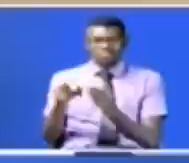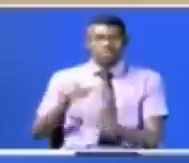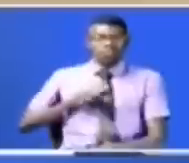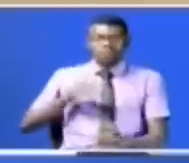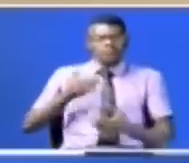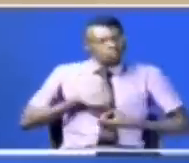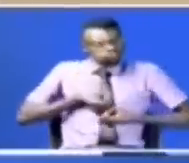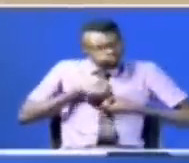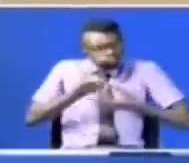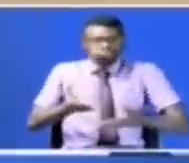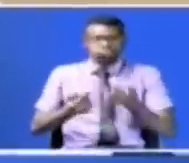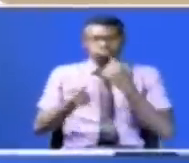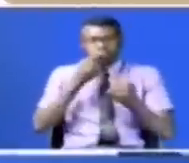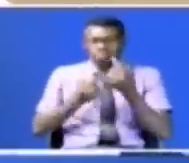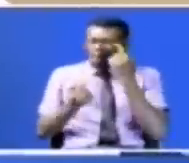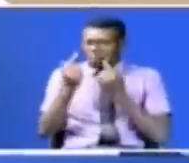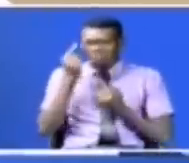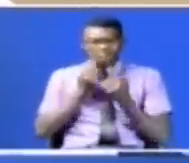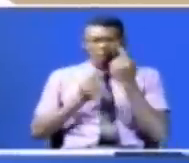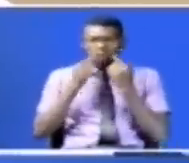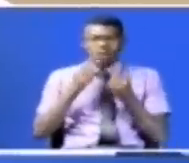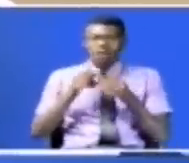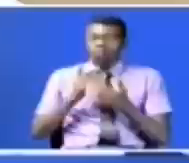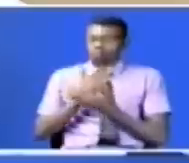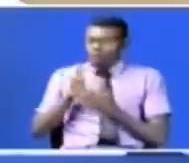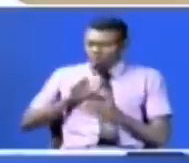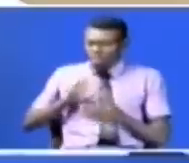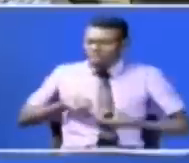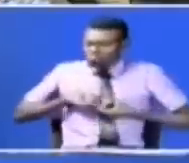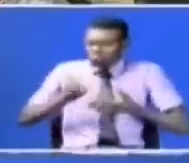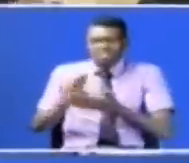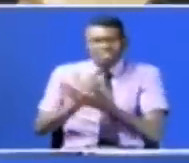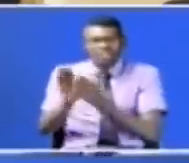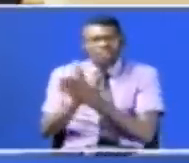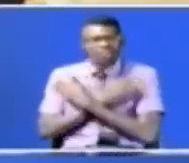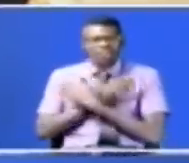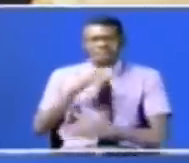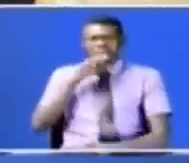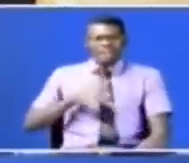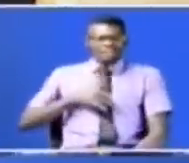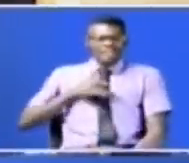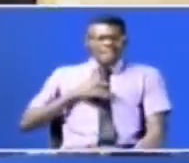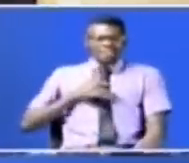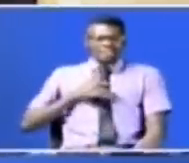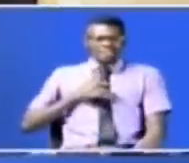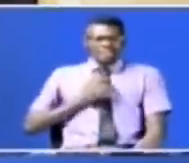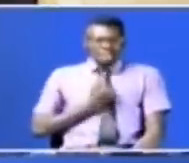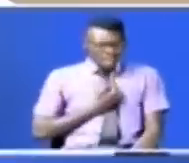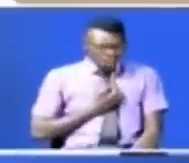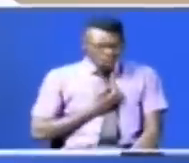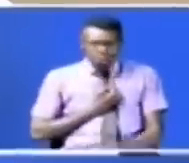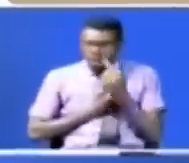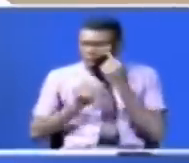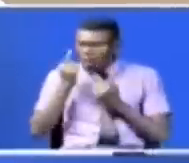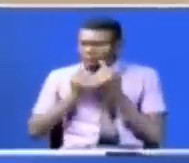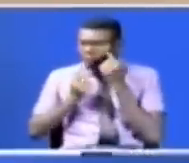women cry. Women will just go and share with their friends. Men don't. They feel like it's the weaker side. If I'm crying to my friend